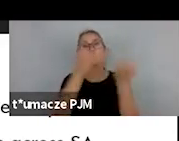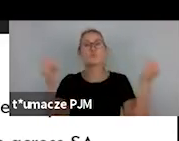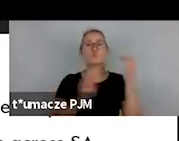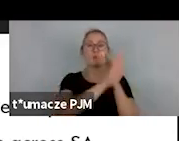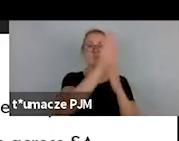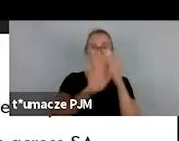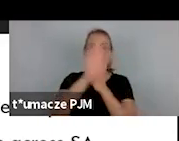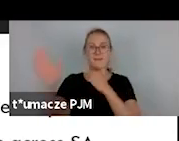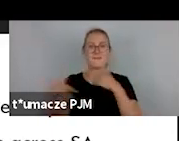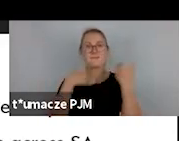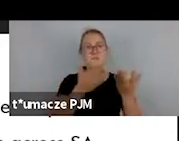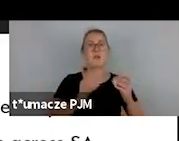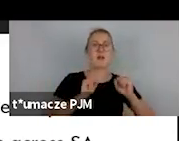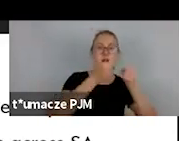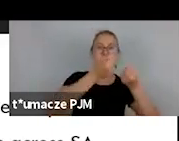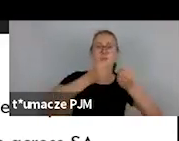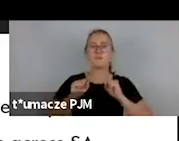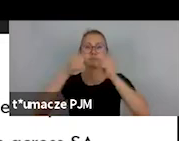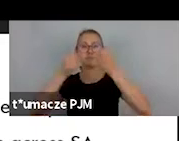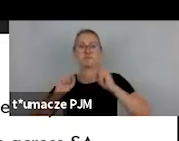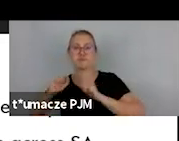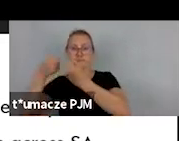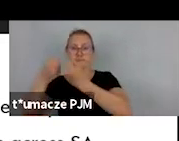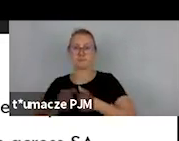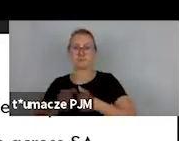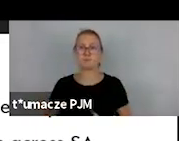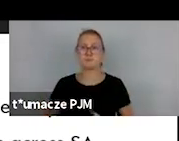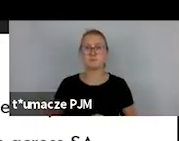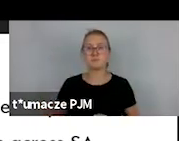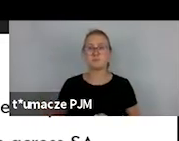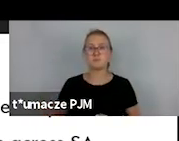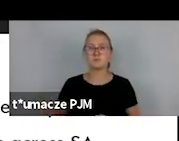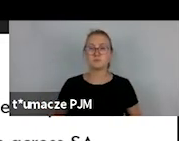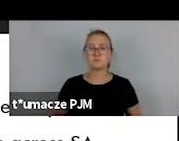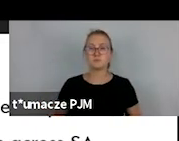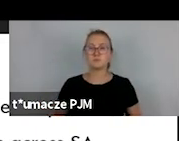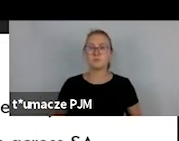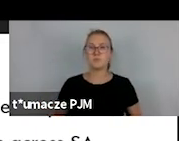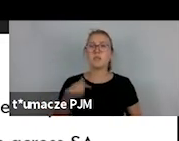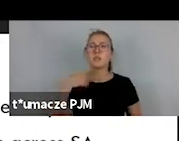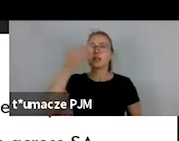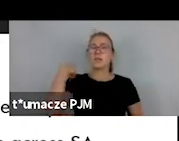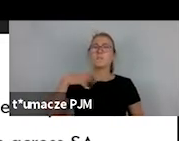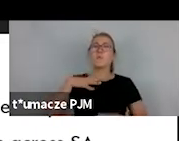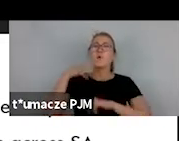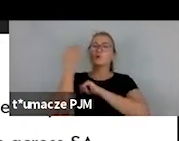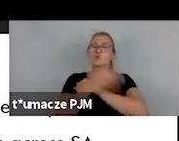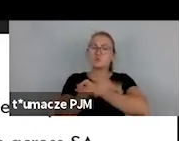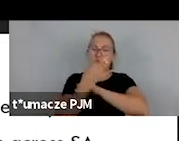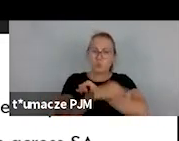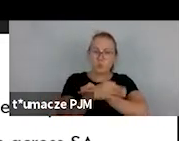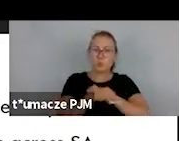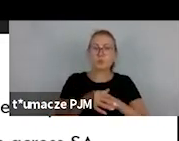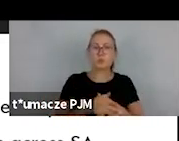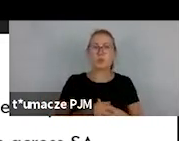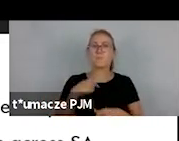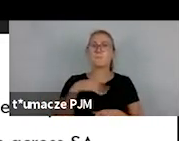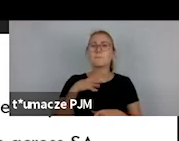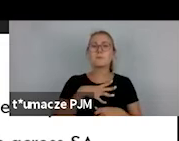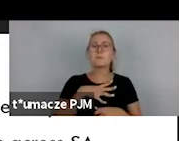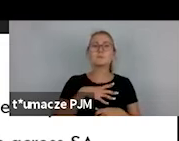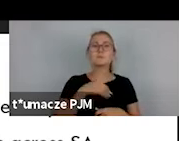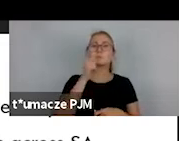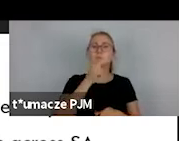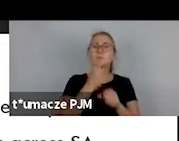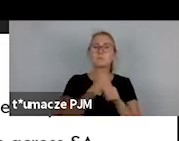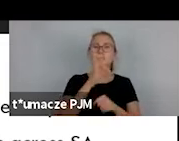fortune to do my internship when I was a graduate student. And Prevention Institute are phenomenal, and I would encourage you to